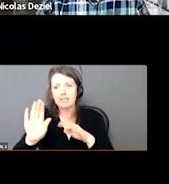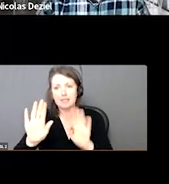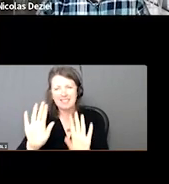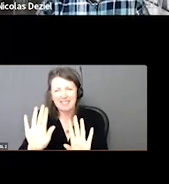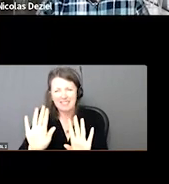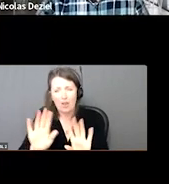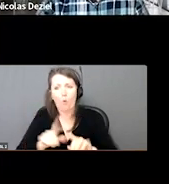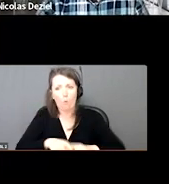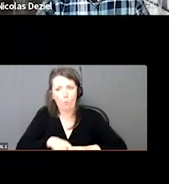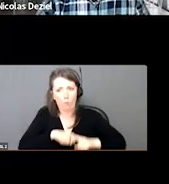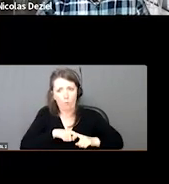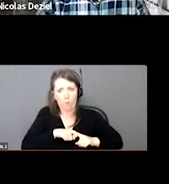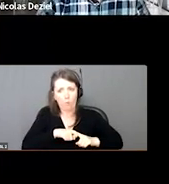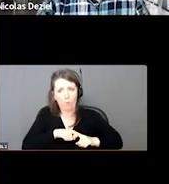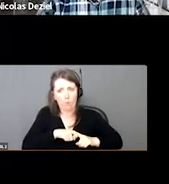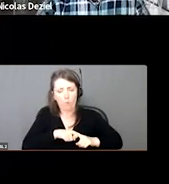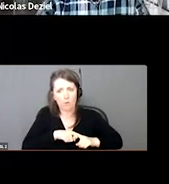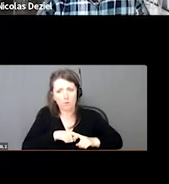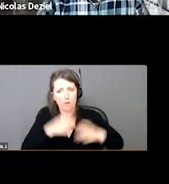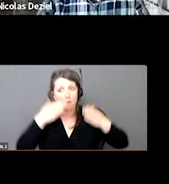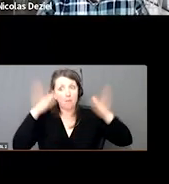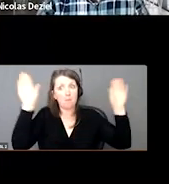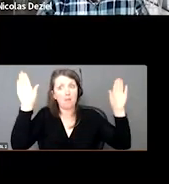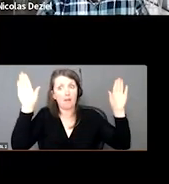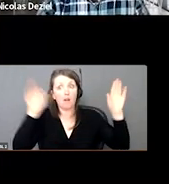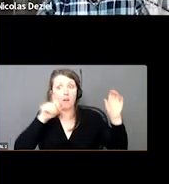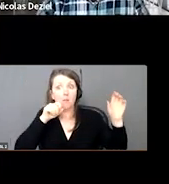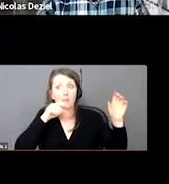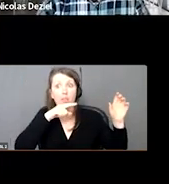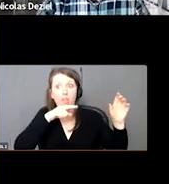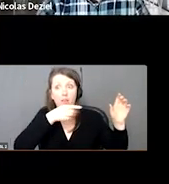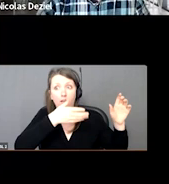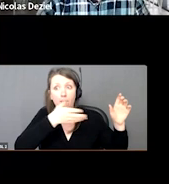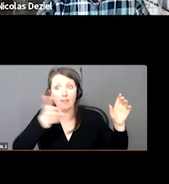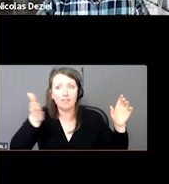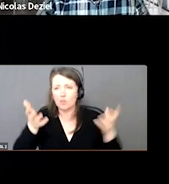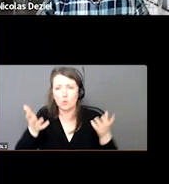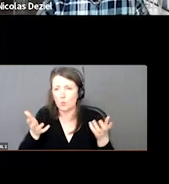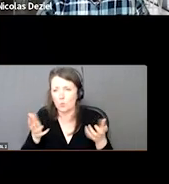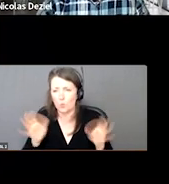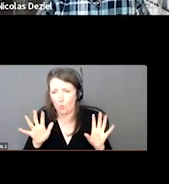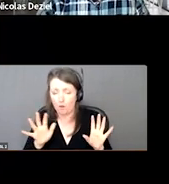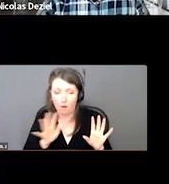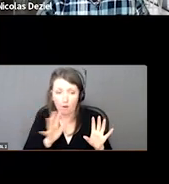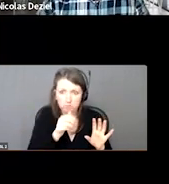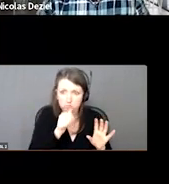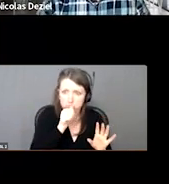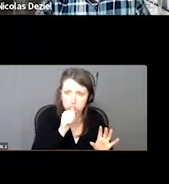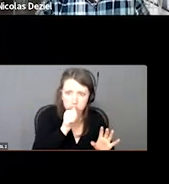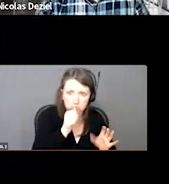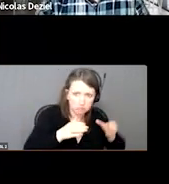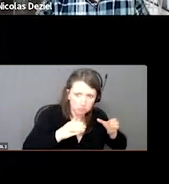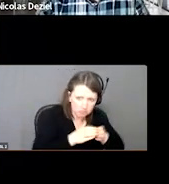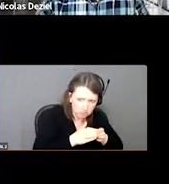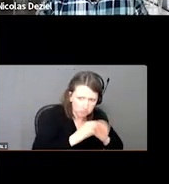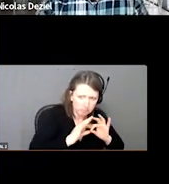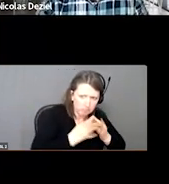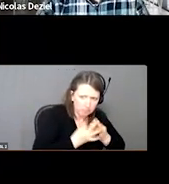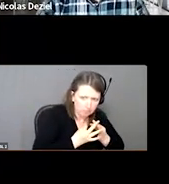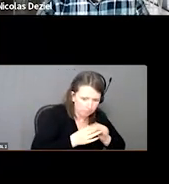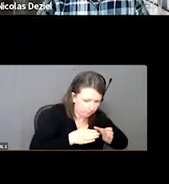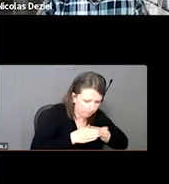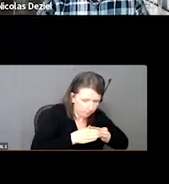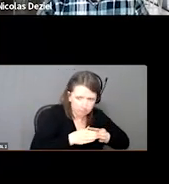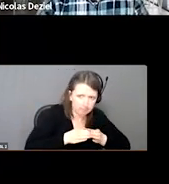business really, but publicly you want to avoid that because this could backfire. And really just keep it close to the